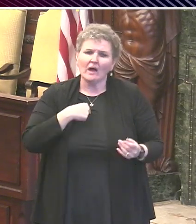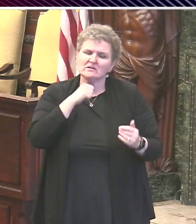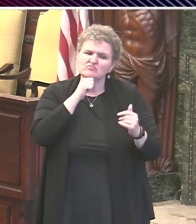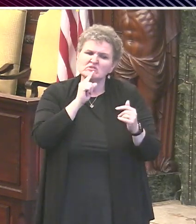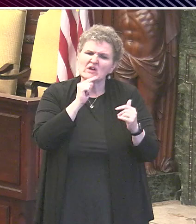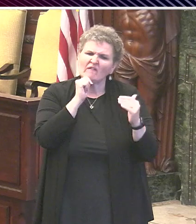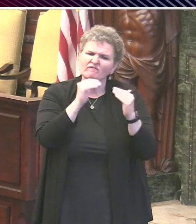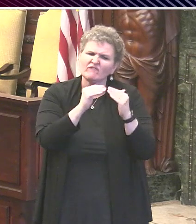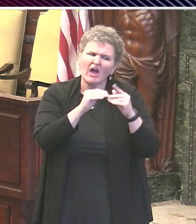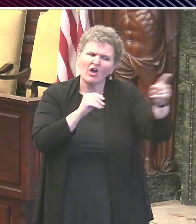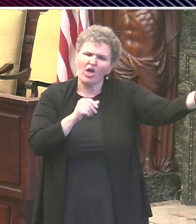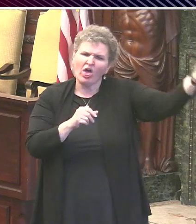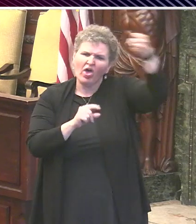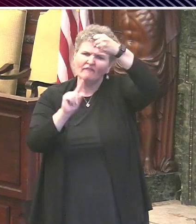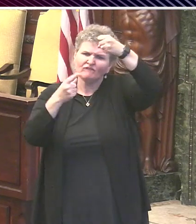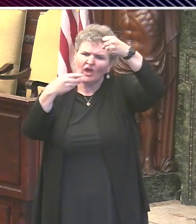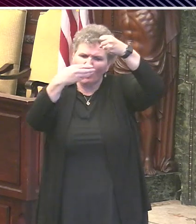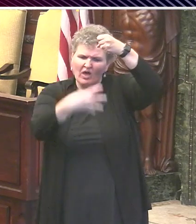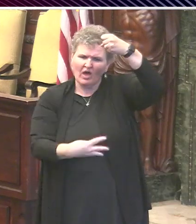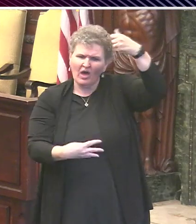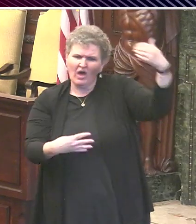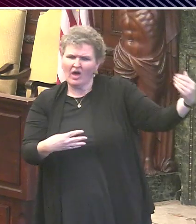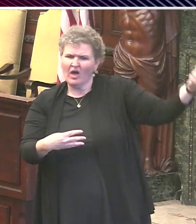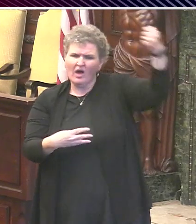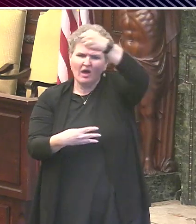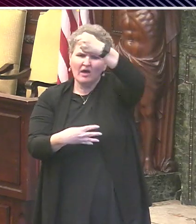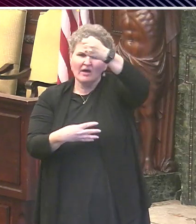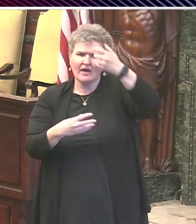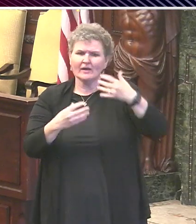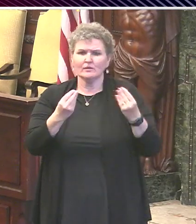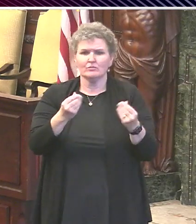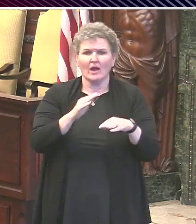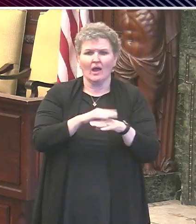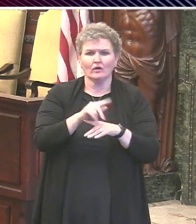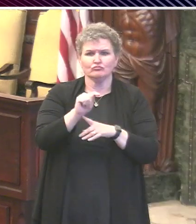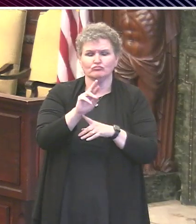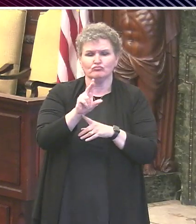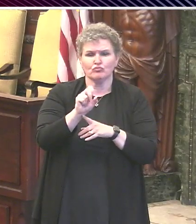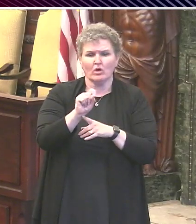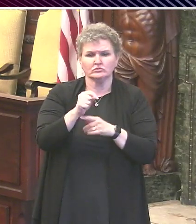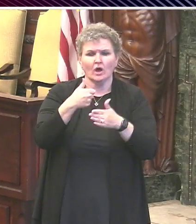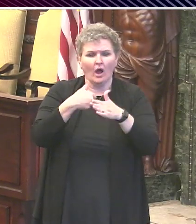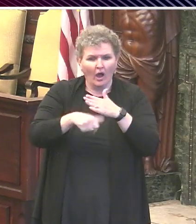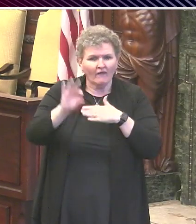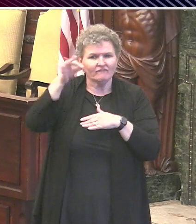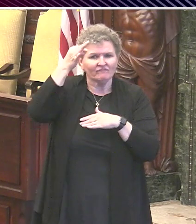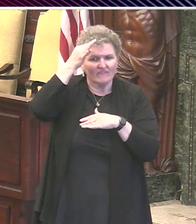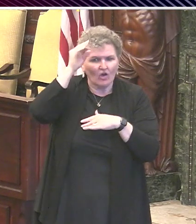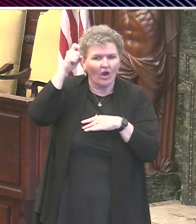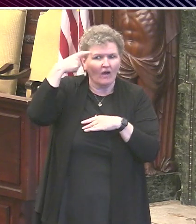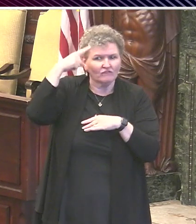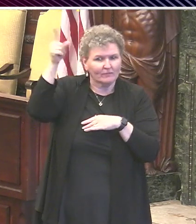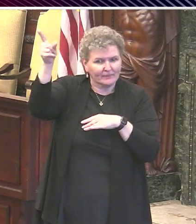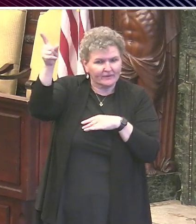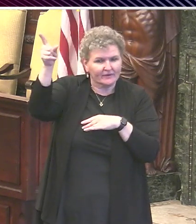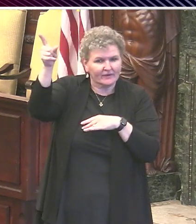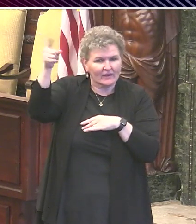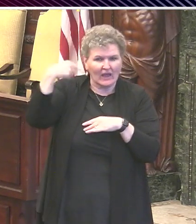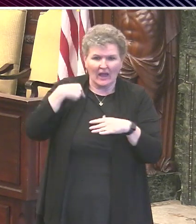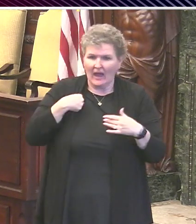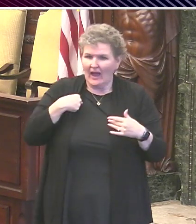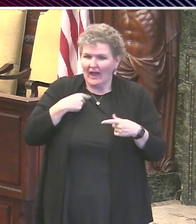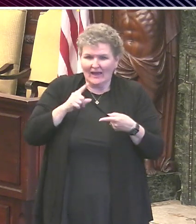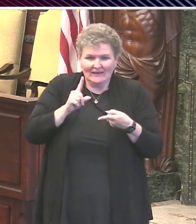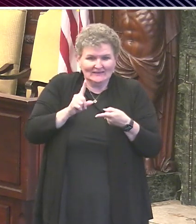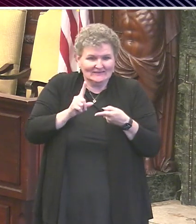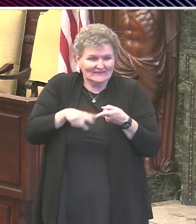PHA's properties are held in trust to the federal government. I am not able to